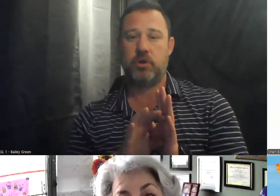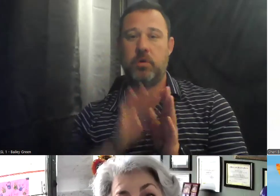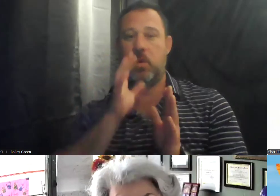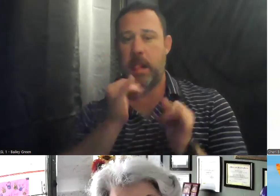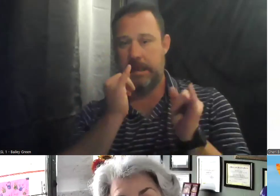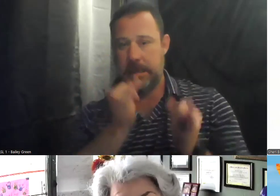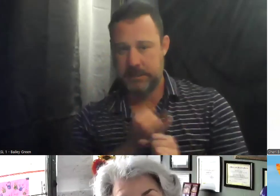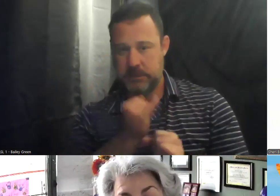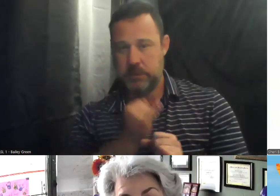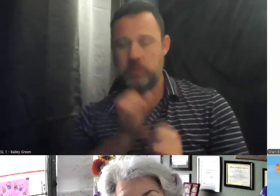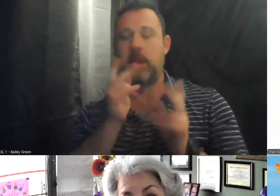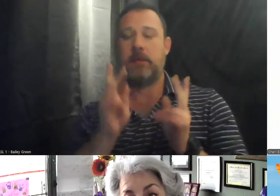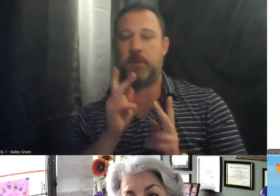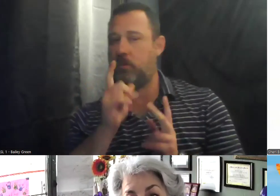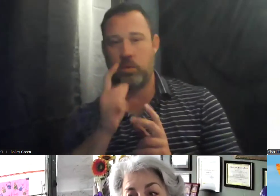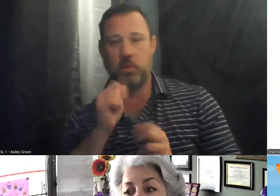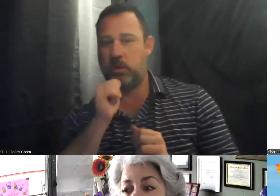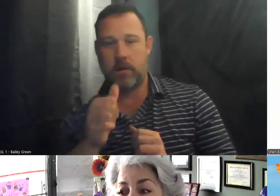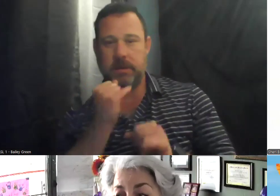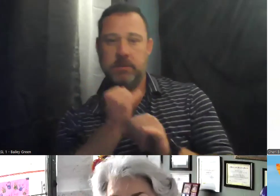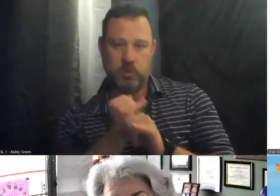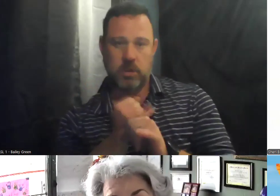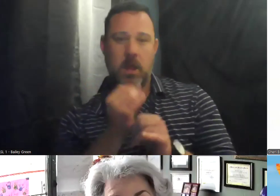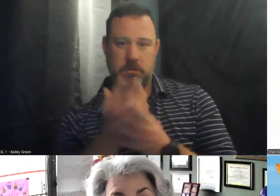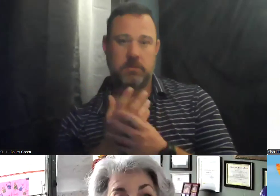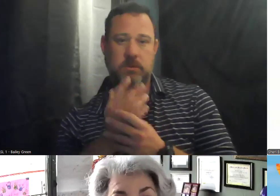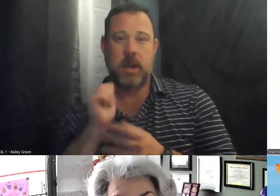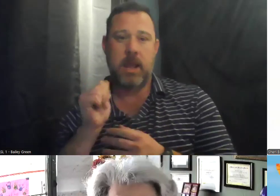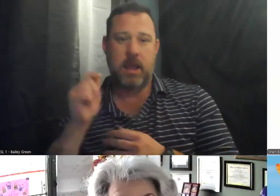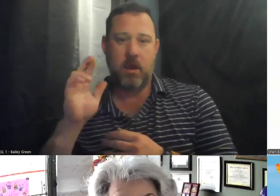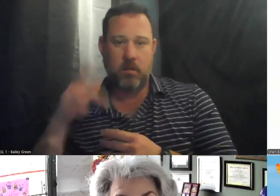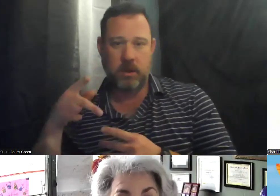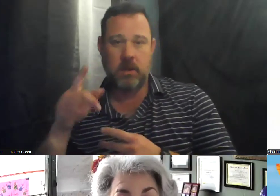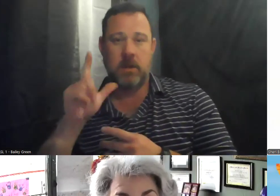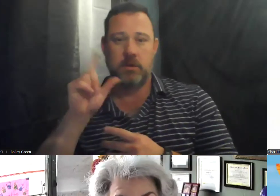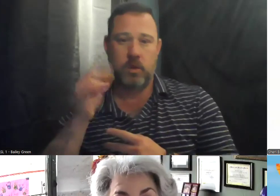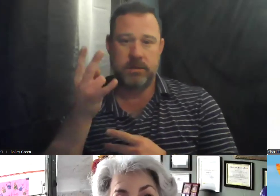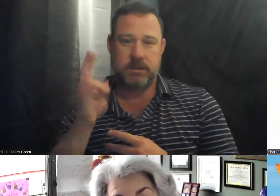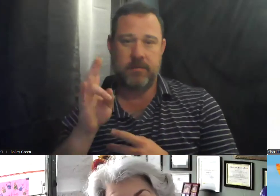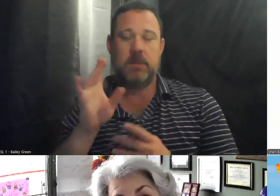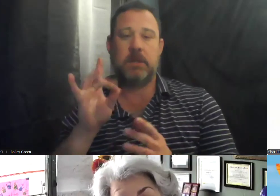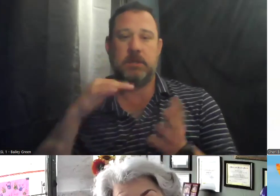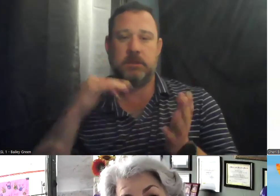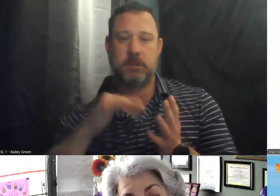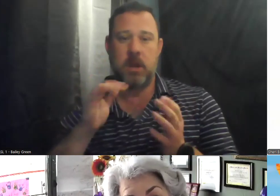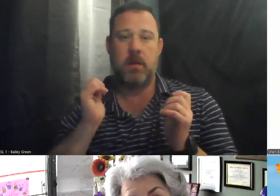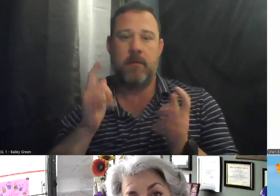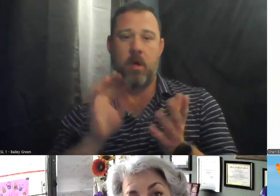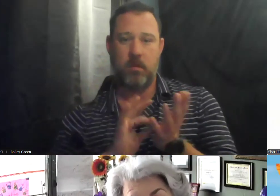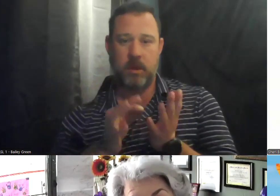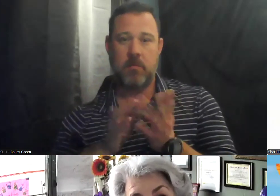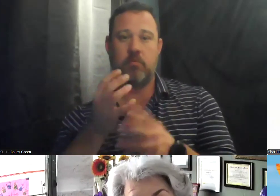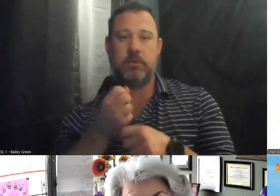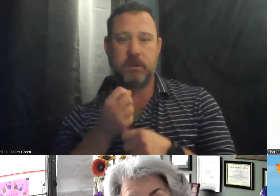institutionalize people who do not need to be institutionalized. AARP in 2017 did a study of all the Medicaid